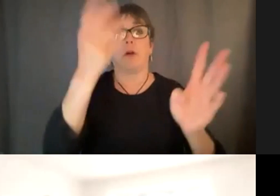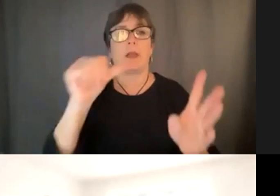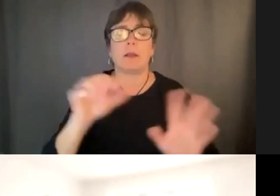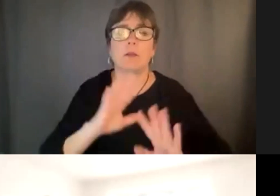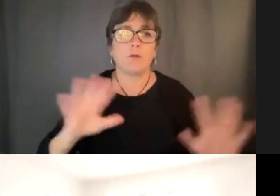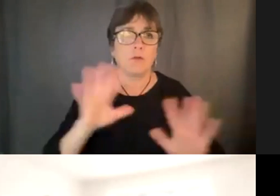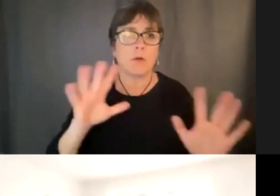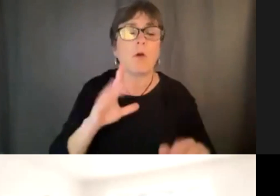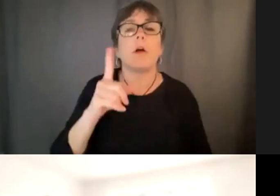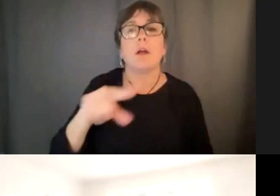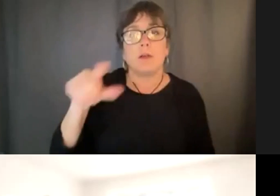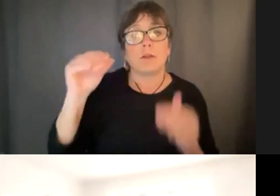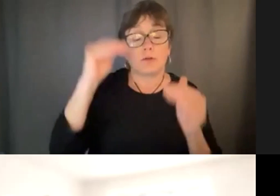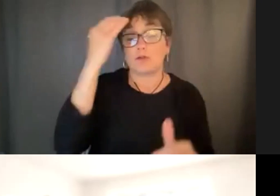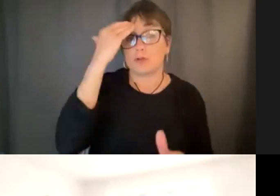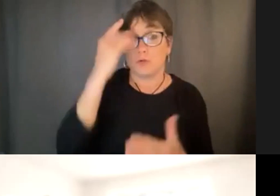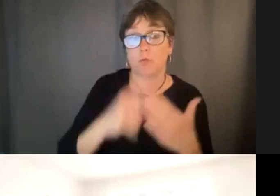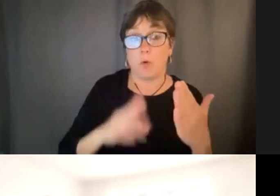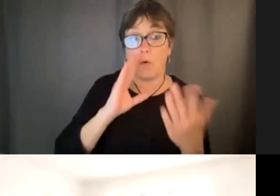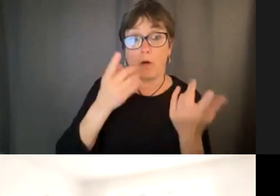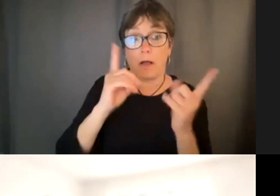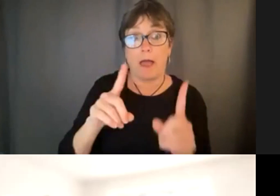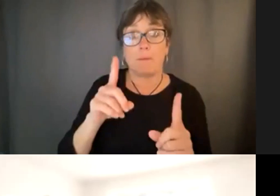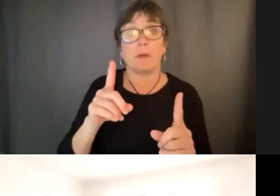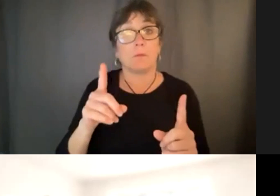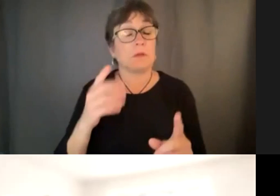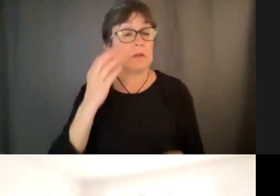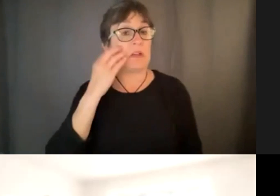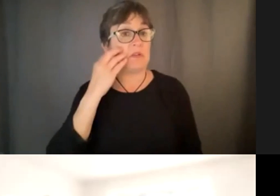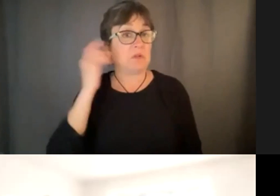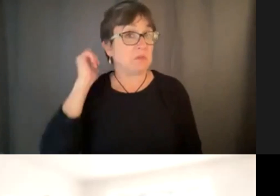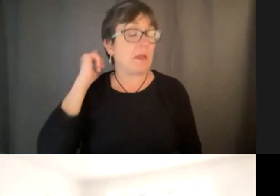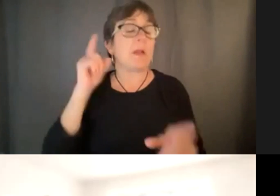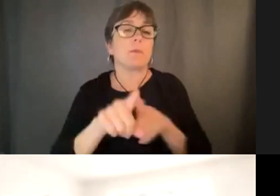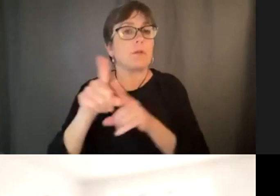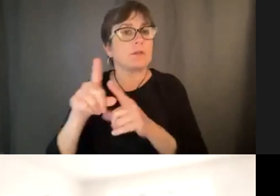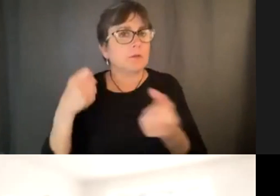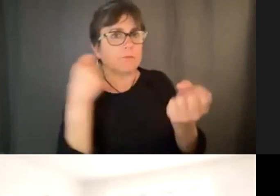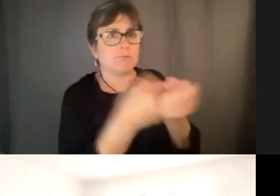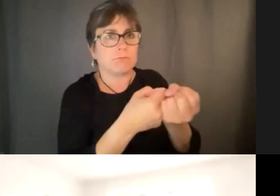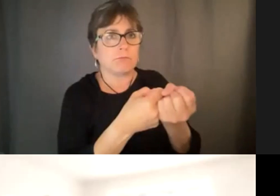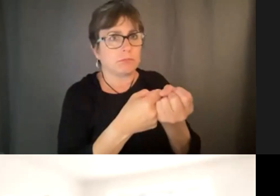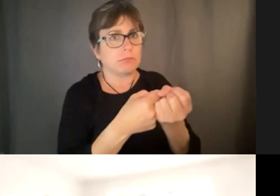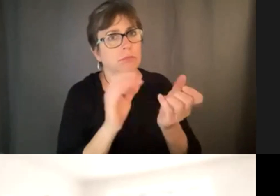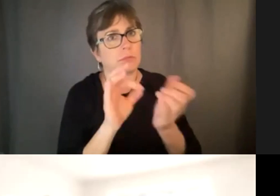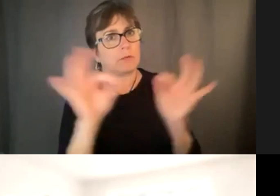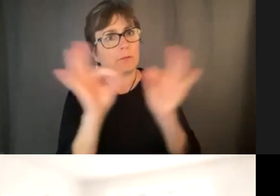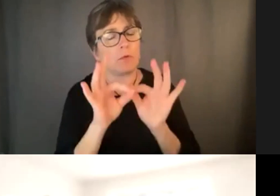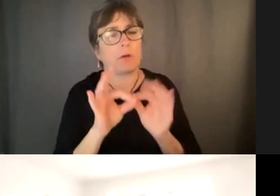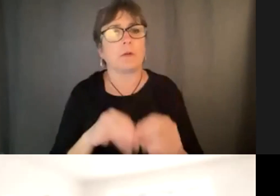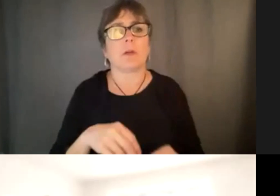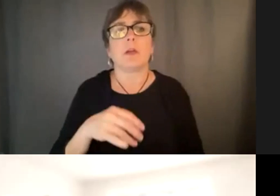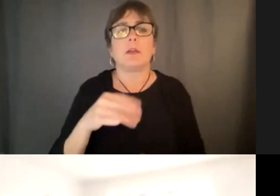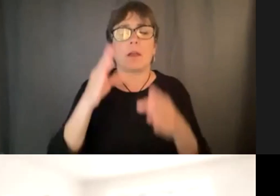they supported us. And I think that that voice, that role model that has your back is